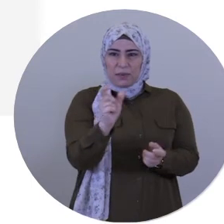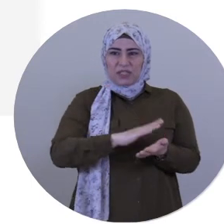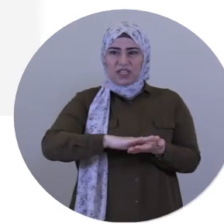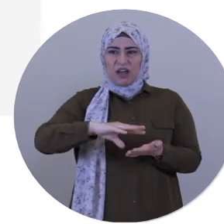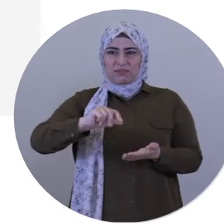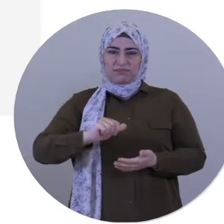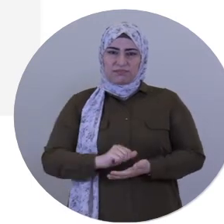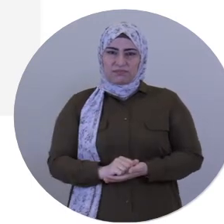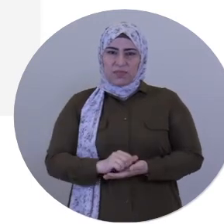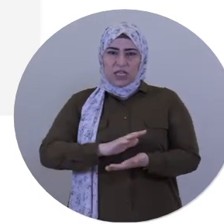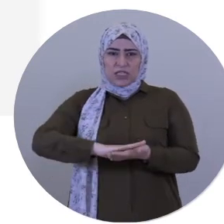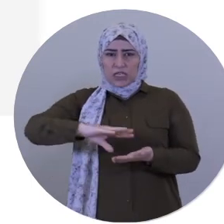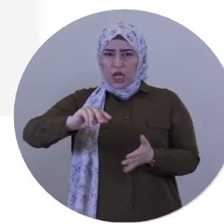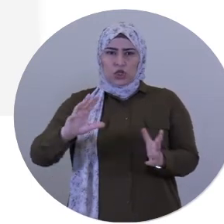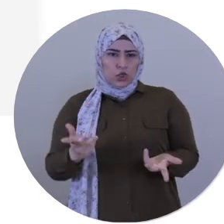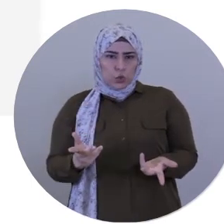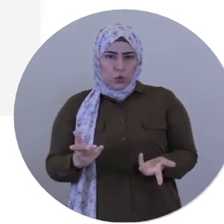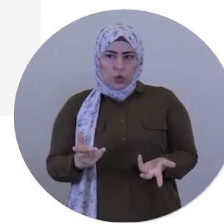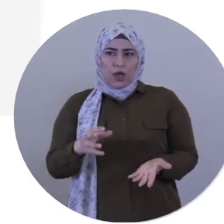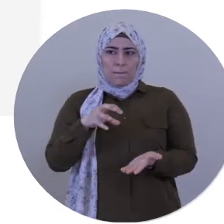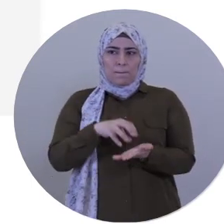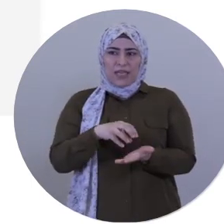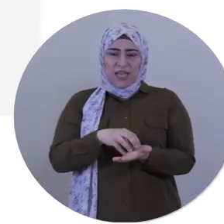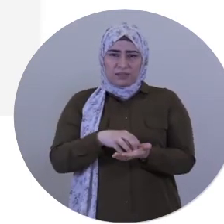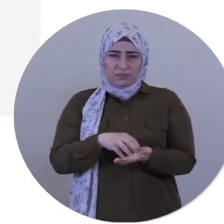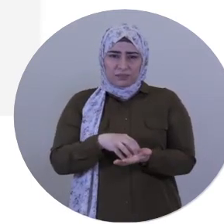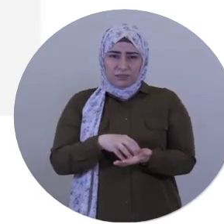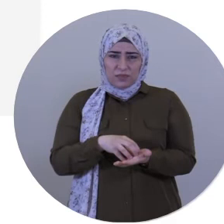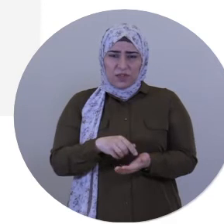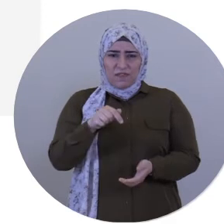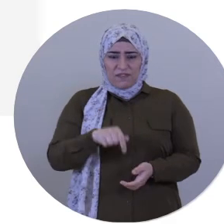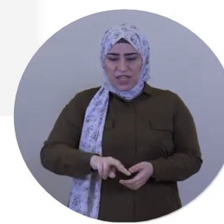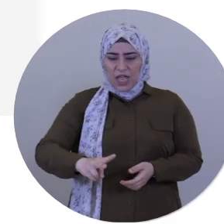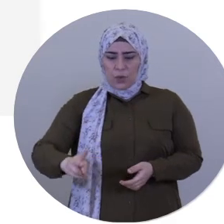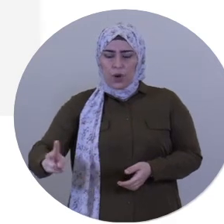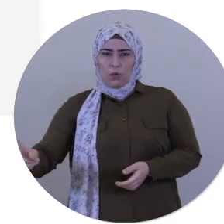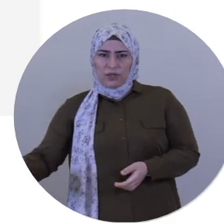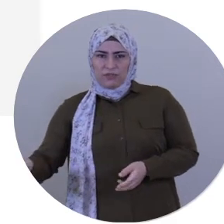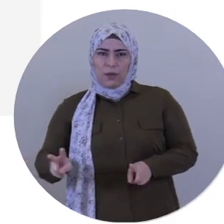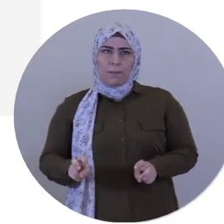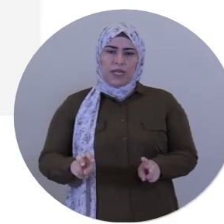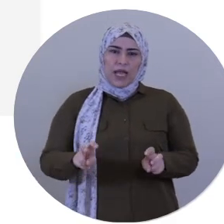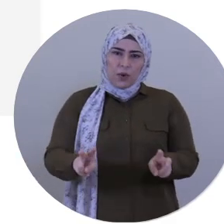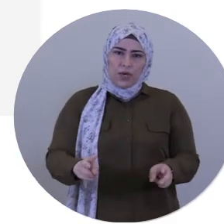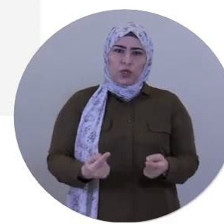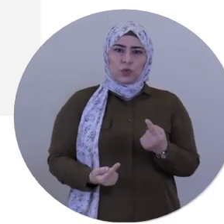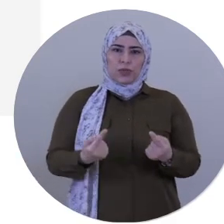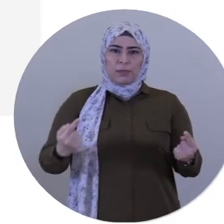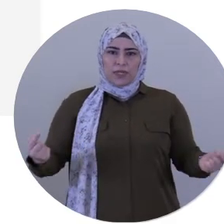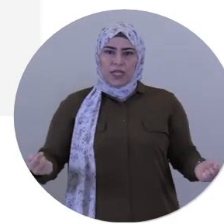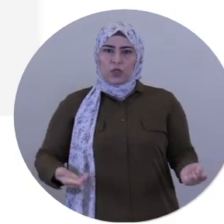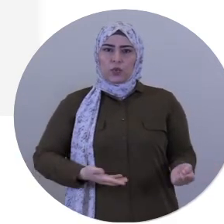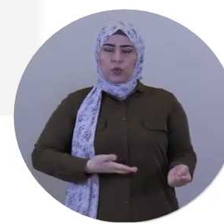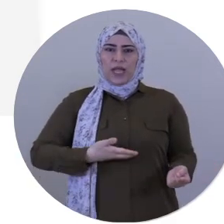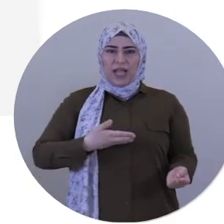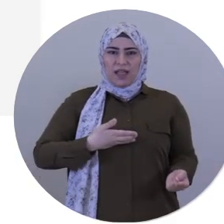A desert is a region where only special forms of life can exist because there is a shortage of moisture.